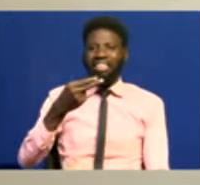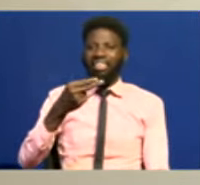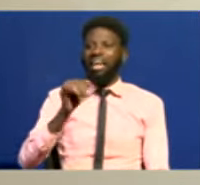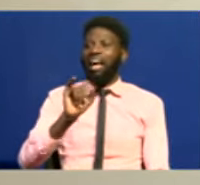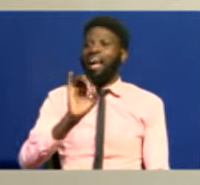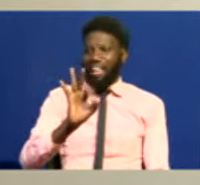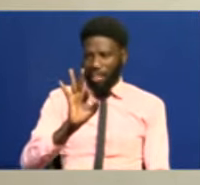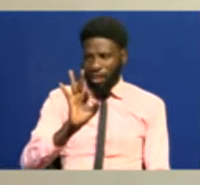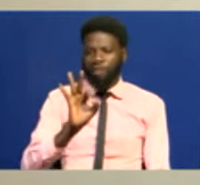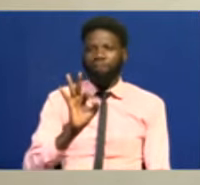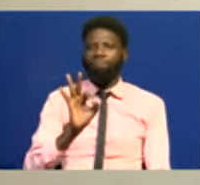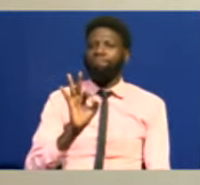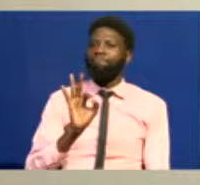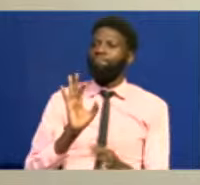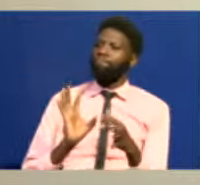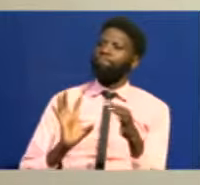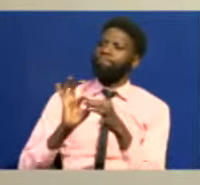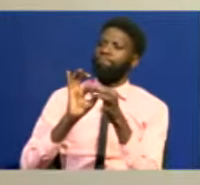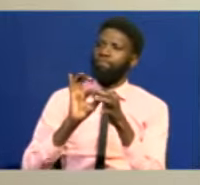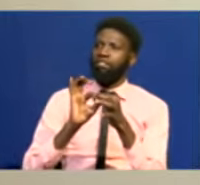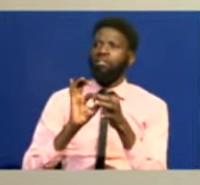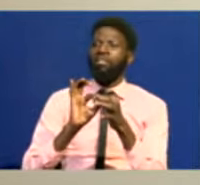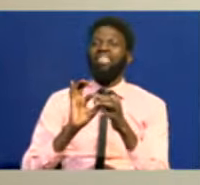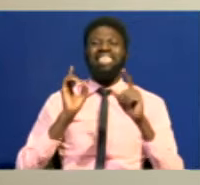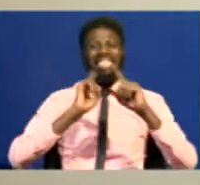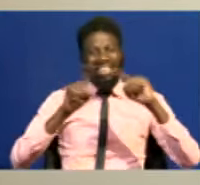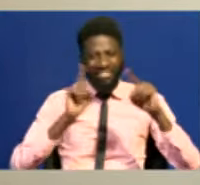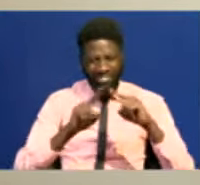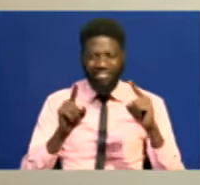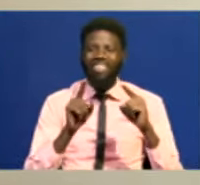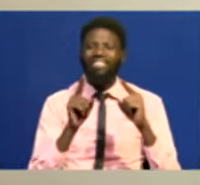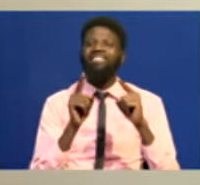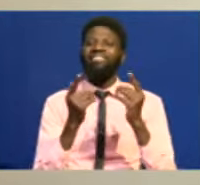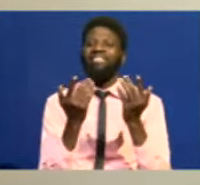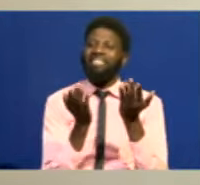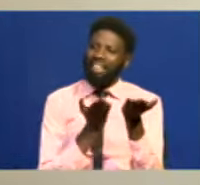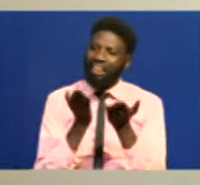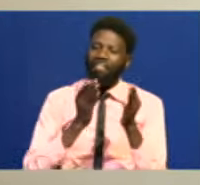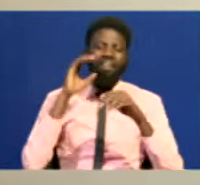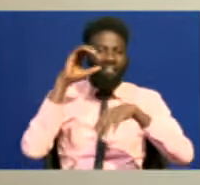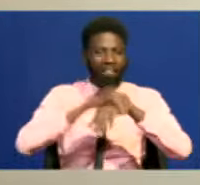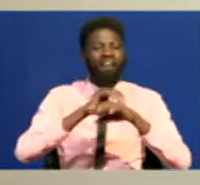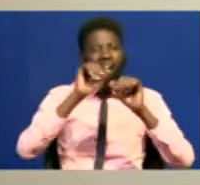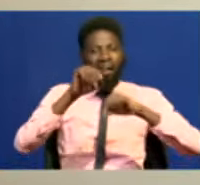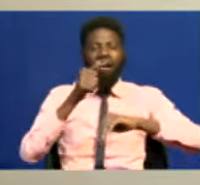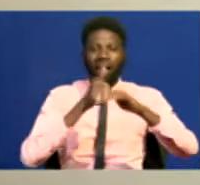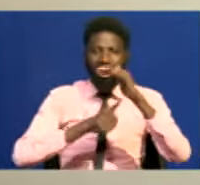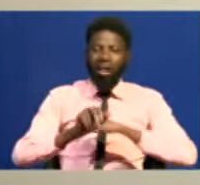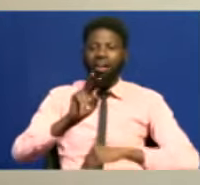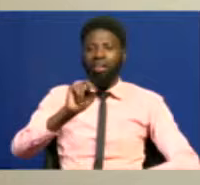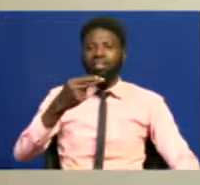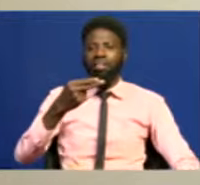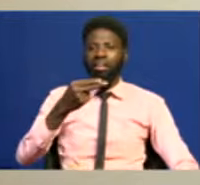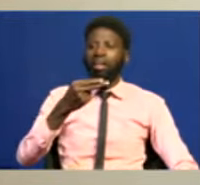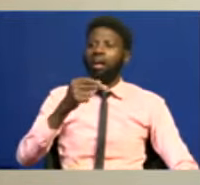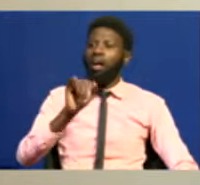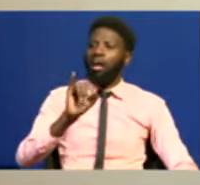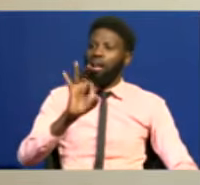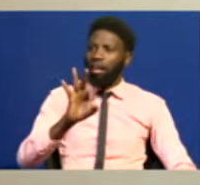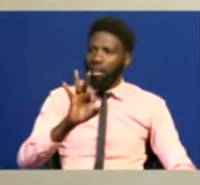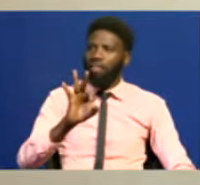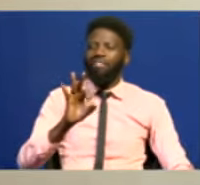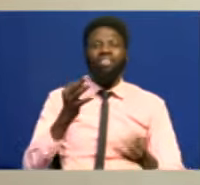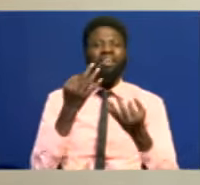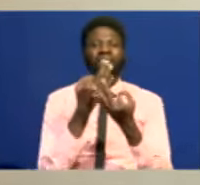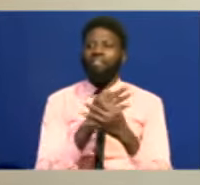kinds of treatments can be availed by even the general public under the NHIF scheme. It's absolutely free of cost. The